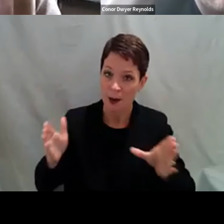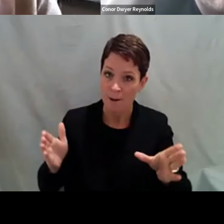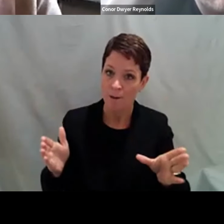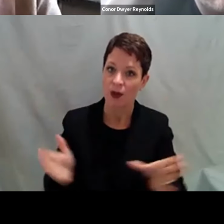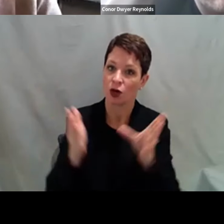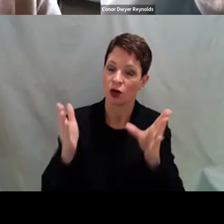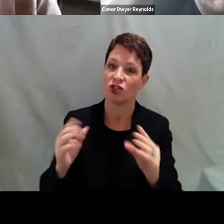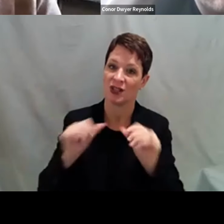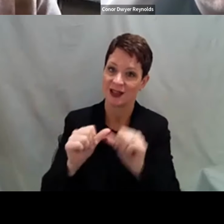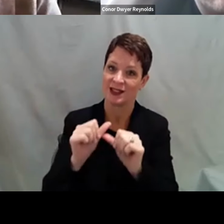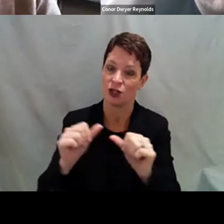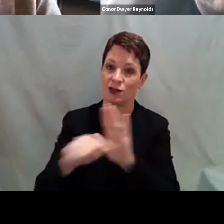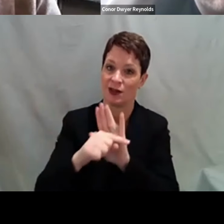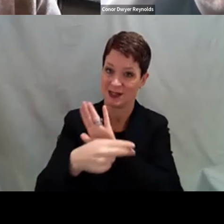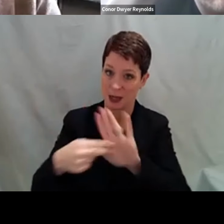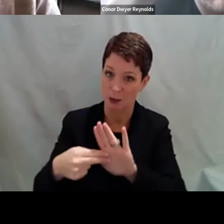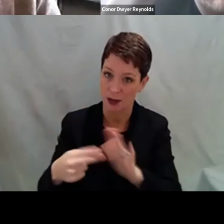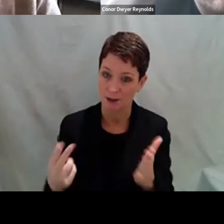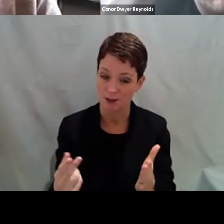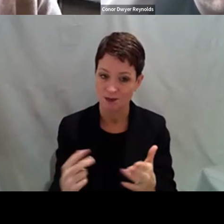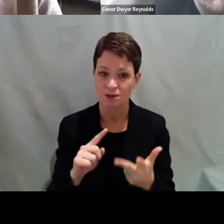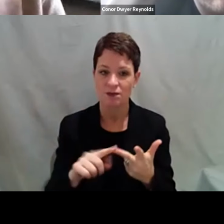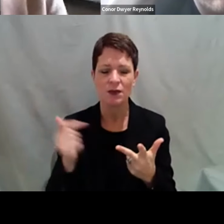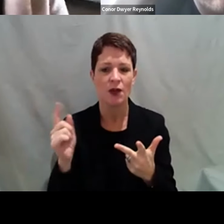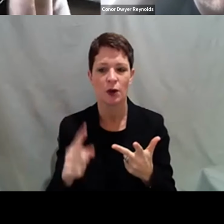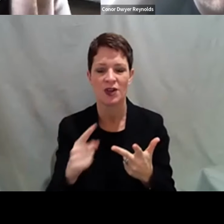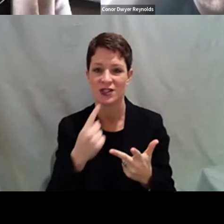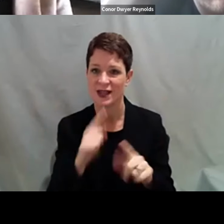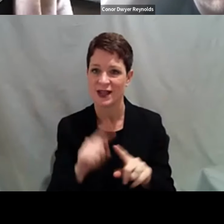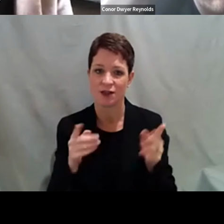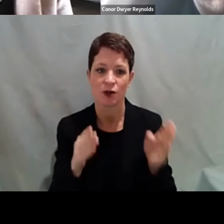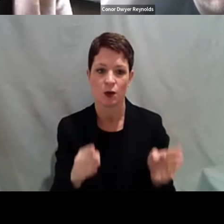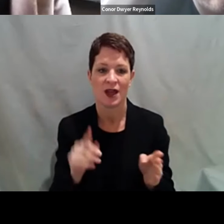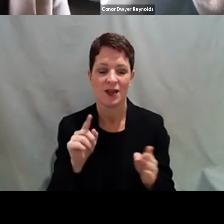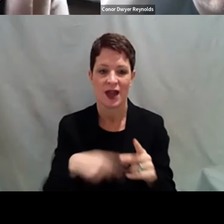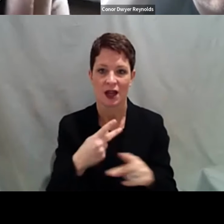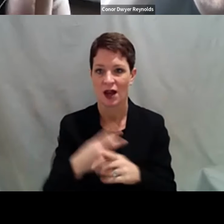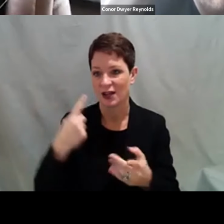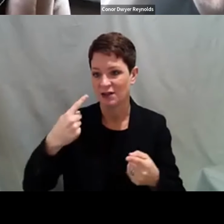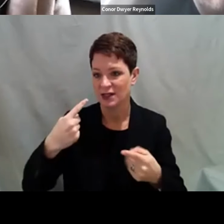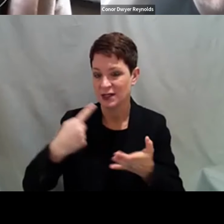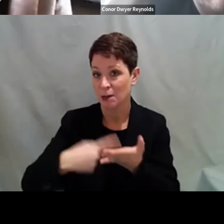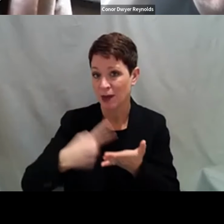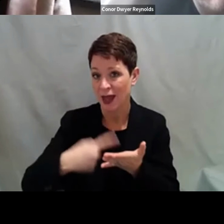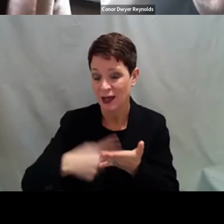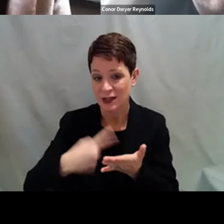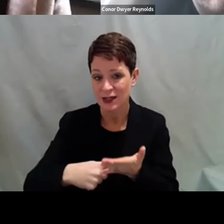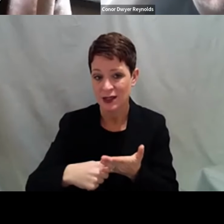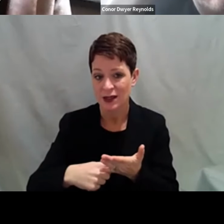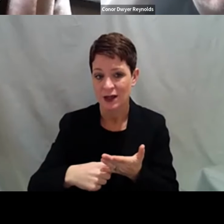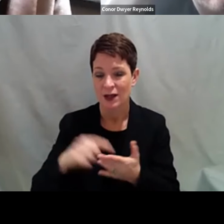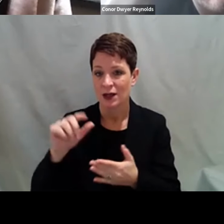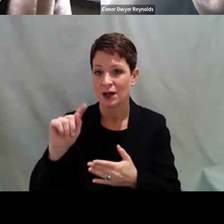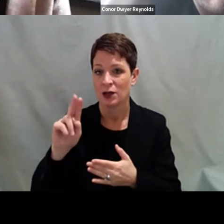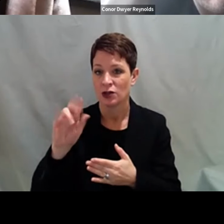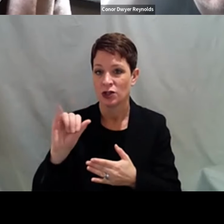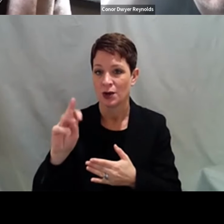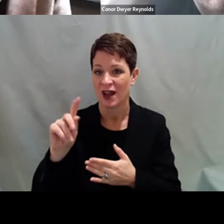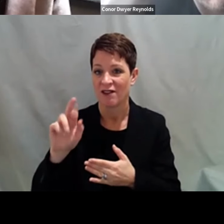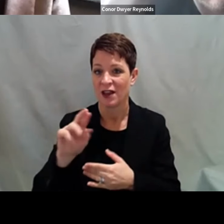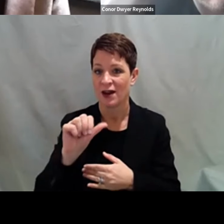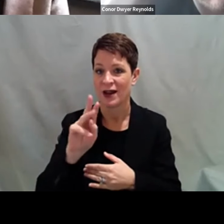stigmas? And the question reminds me, and I'll put it in a different way, of this kind of debate between Tony Alfieri and Abby